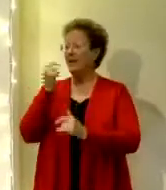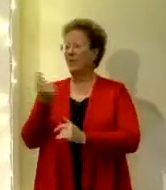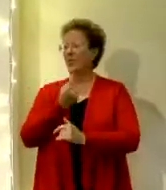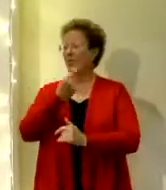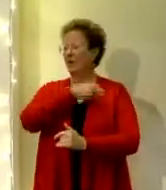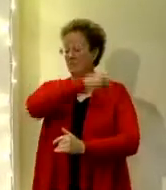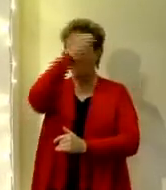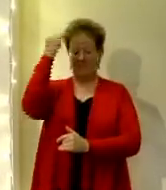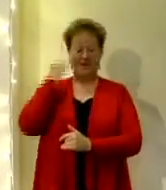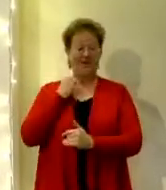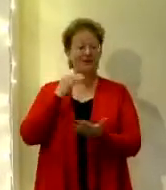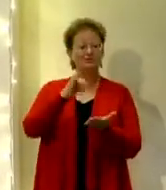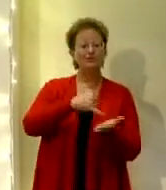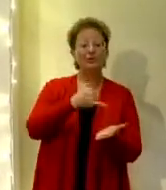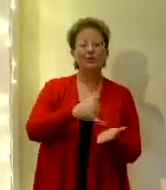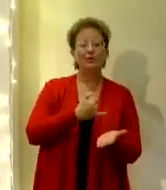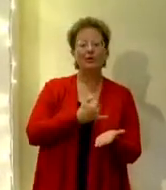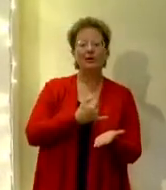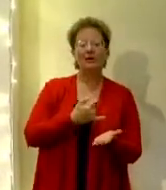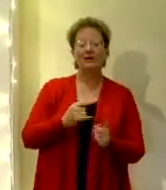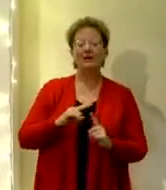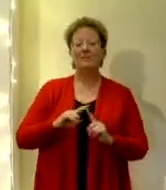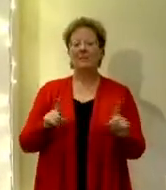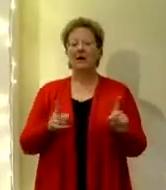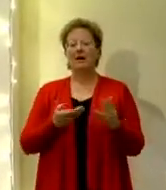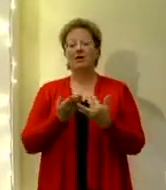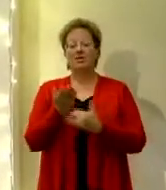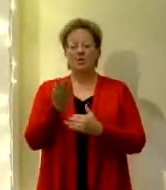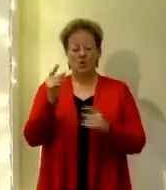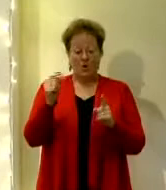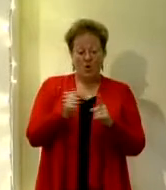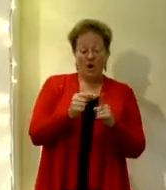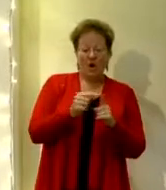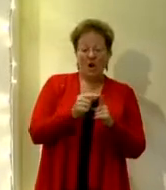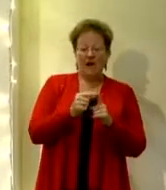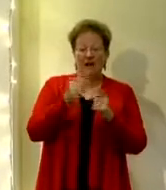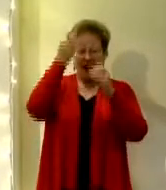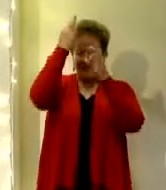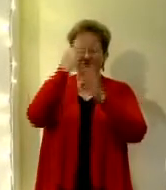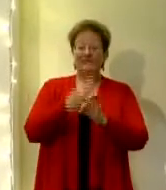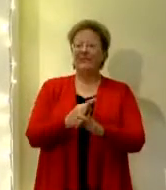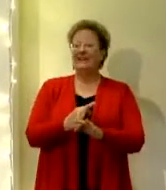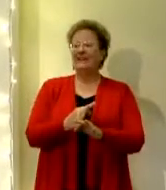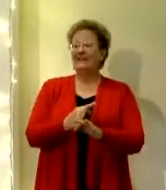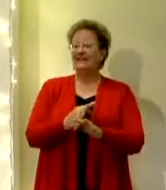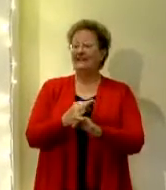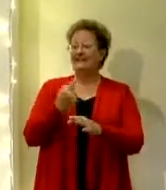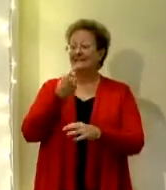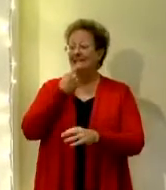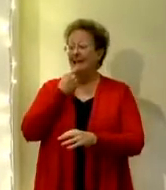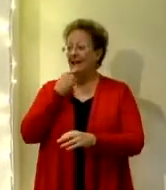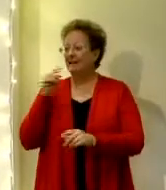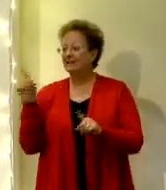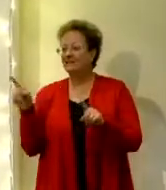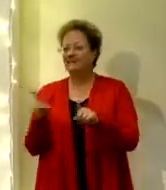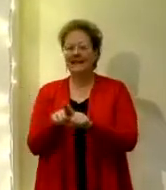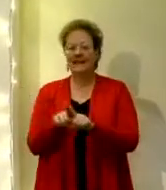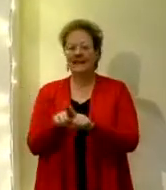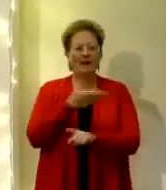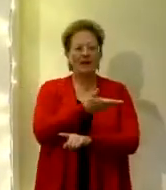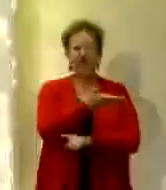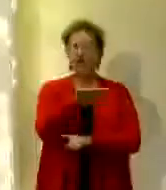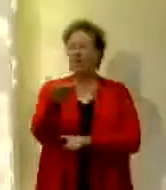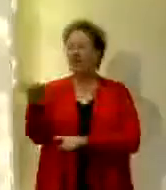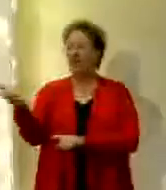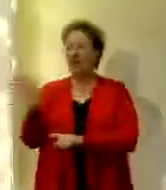to Joseph, but by the power of his word and through faith in your hearts to believe it, he has sent that same word into your hearts,